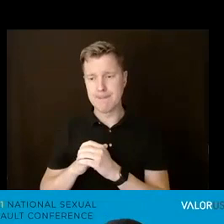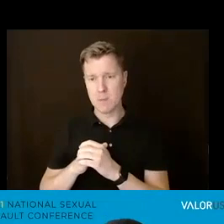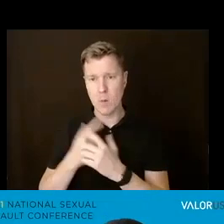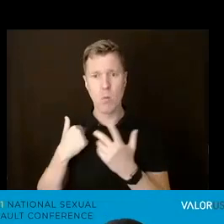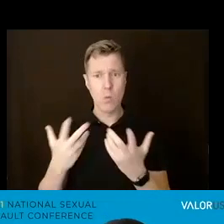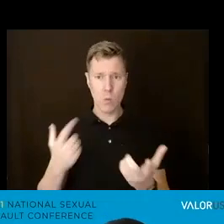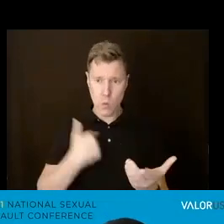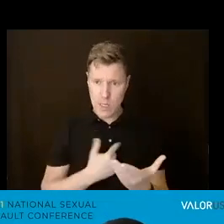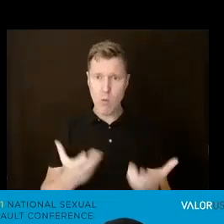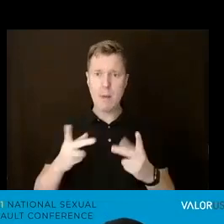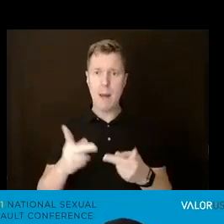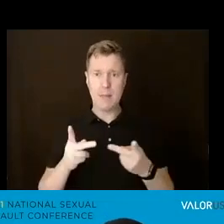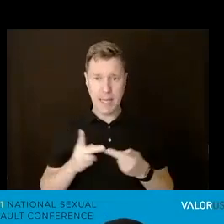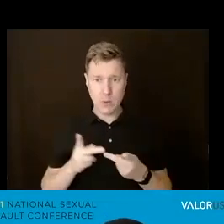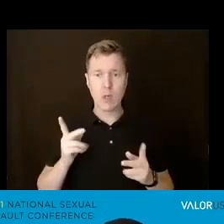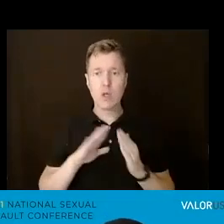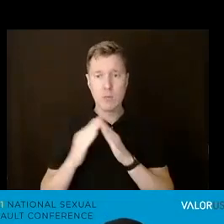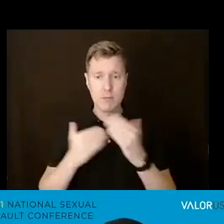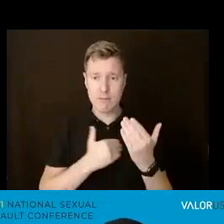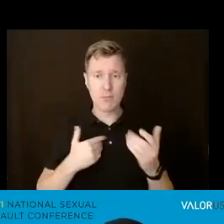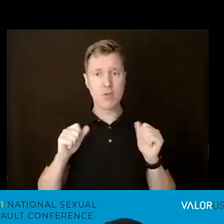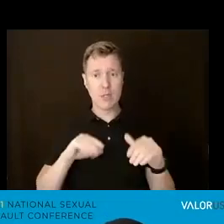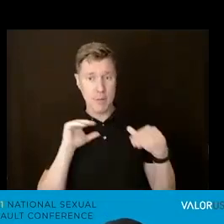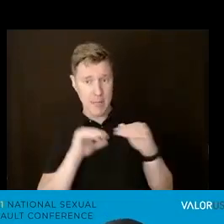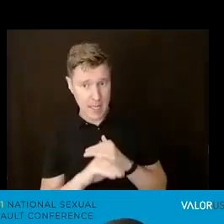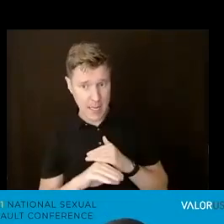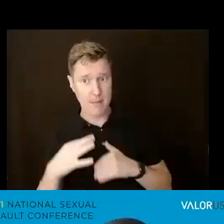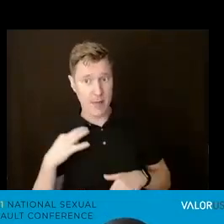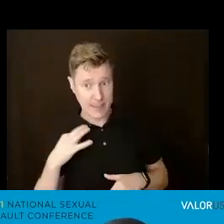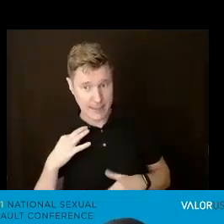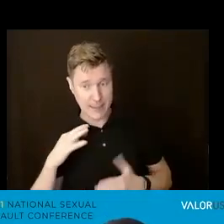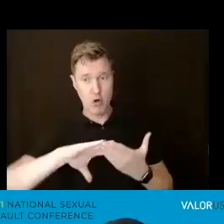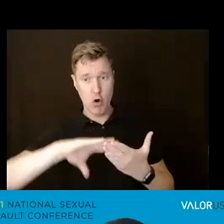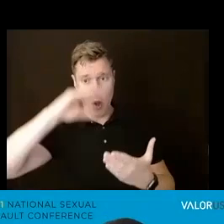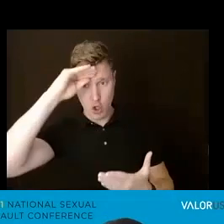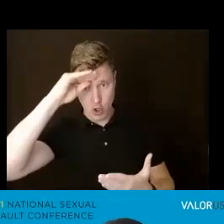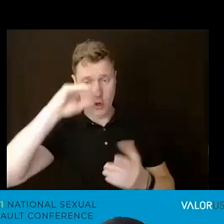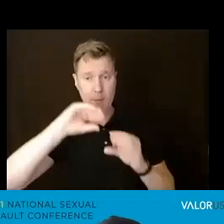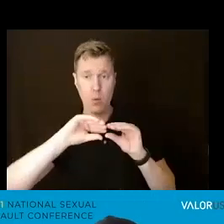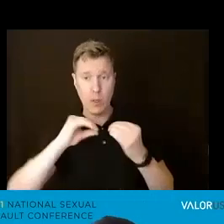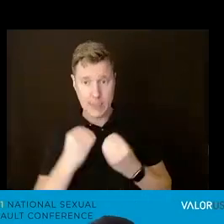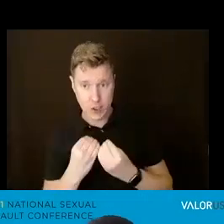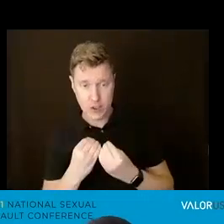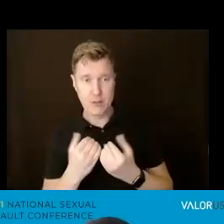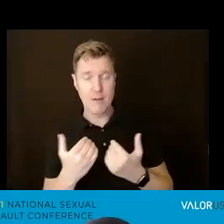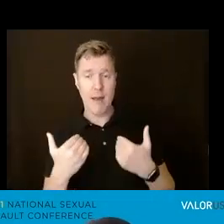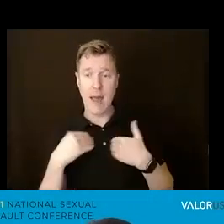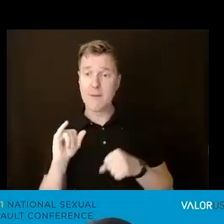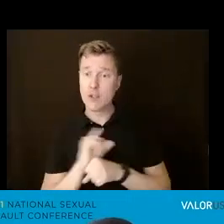where community members were able to come in as volunteers, learn about our organization, you know, have internship